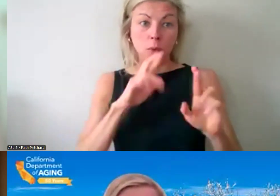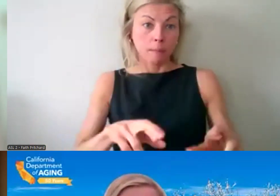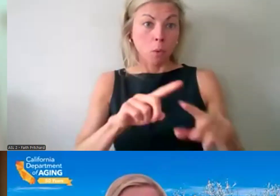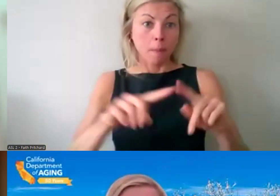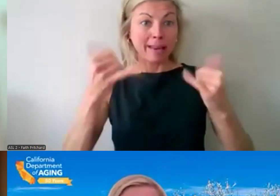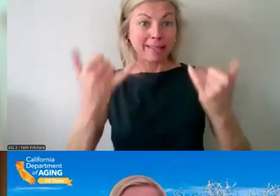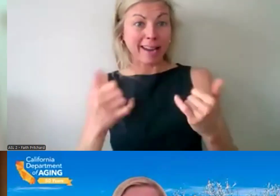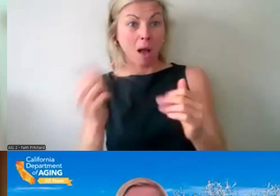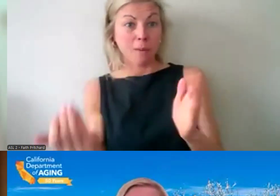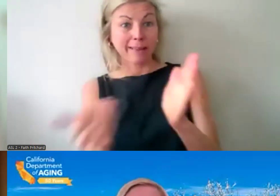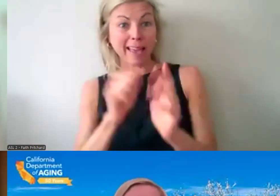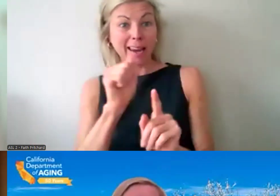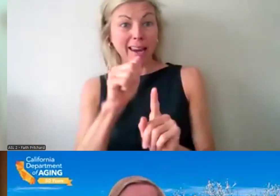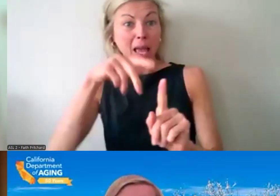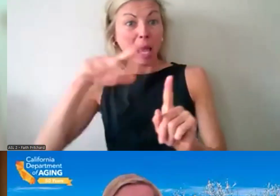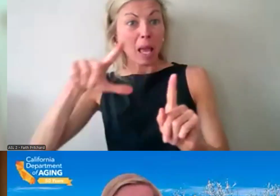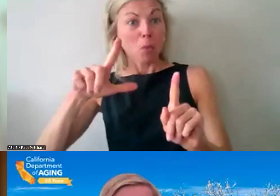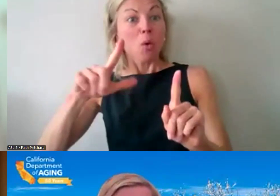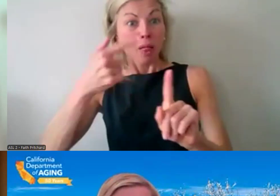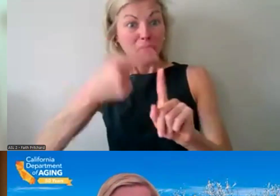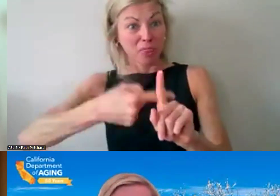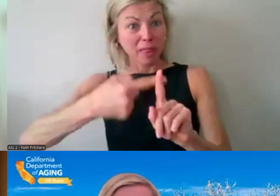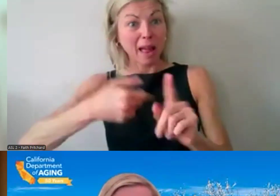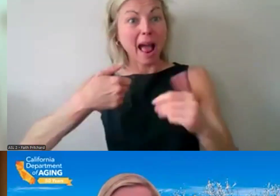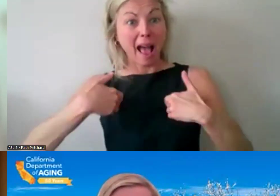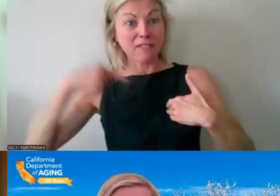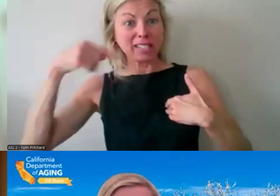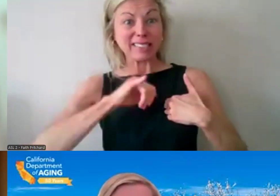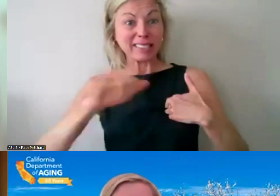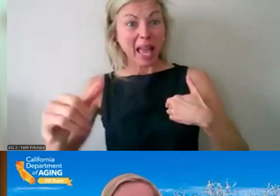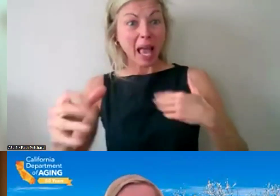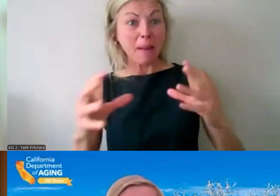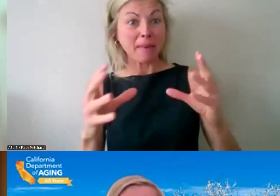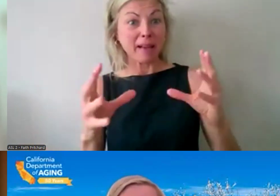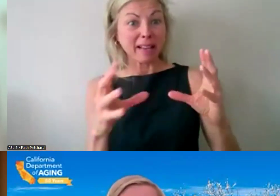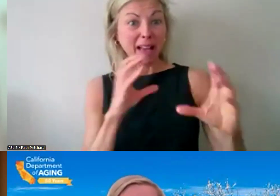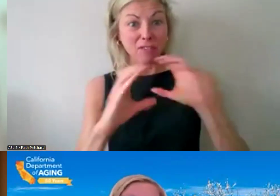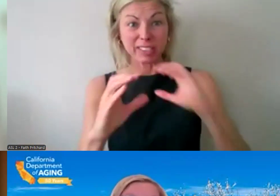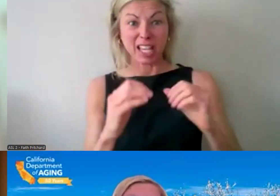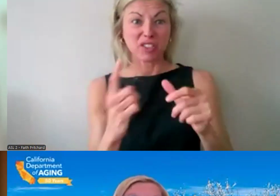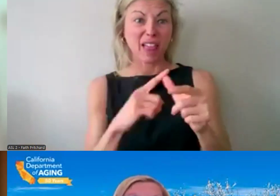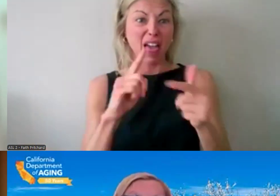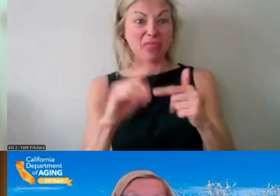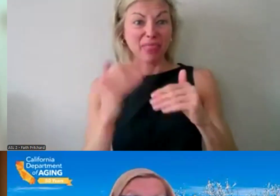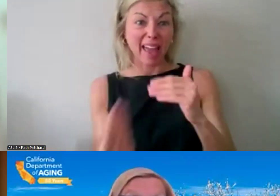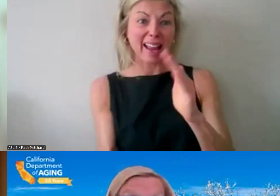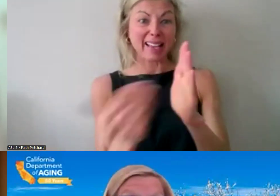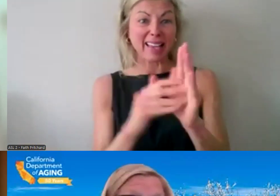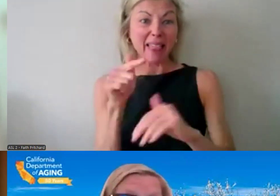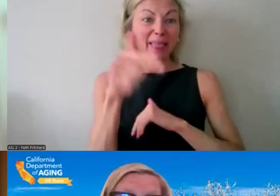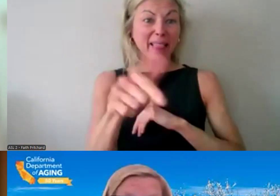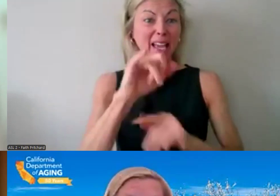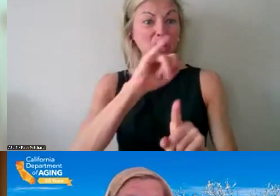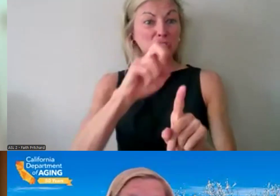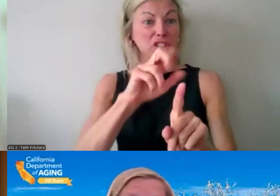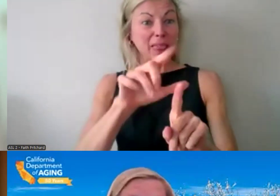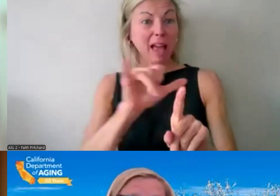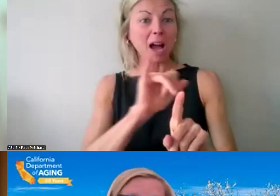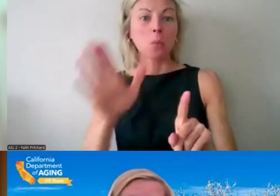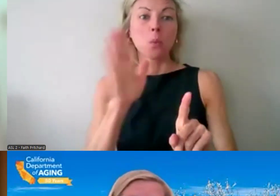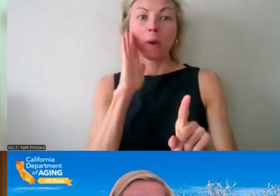having this conversation. We'll have it again in July, and we'll just keep talking about the real issues. So thank